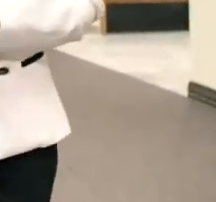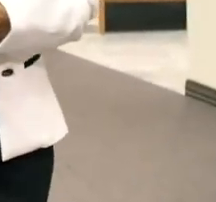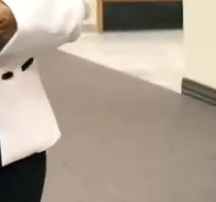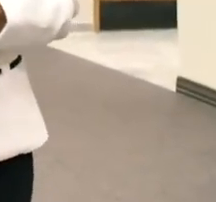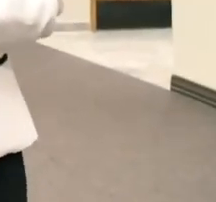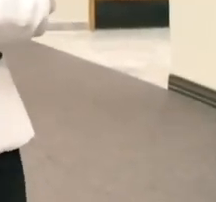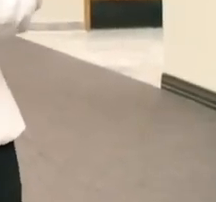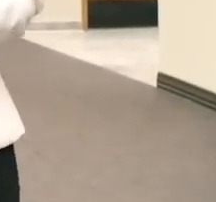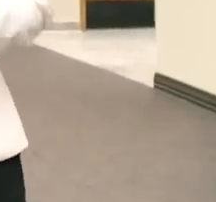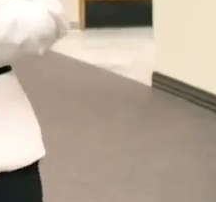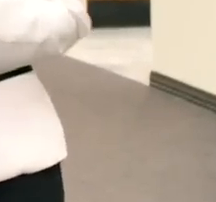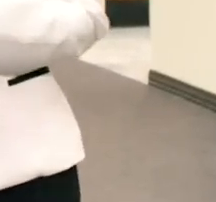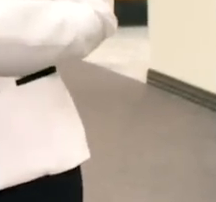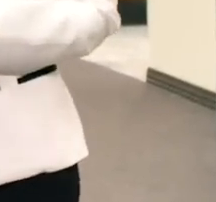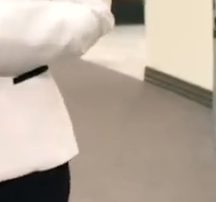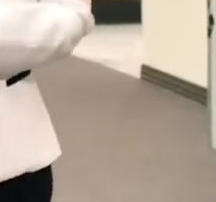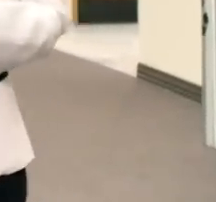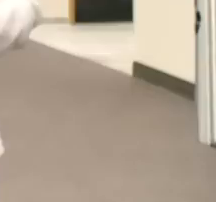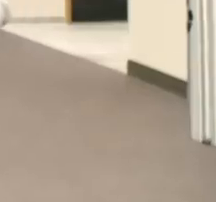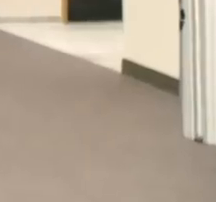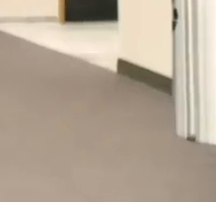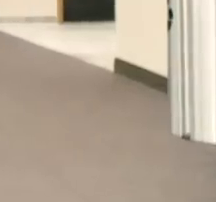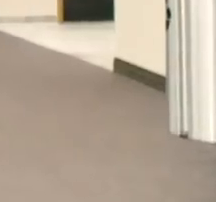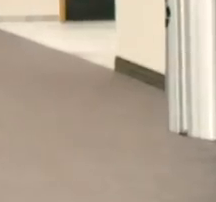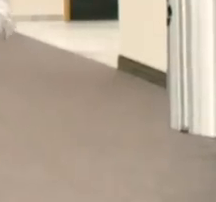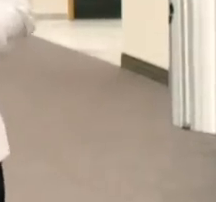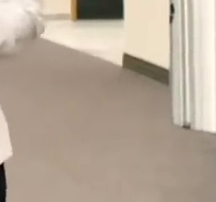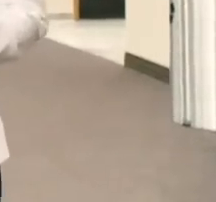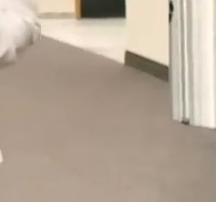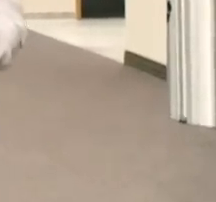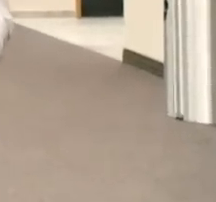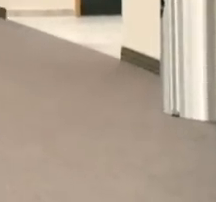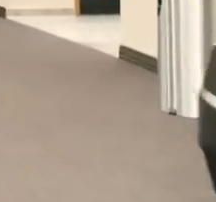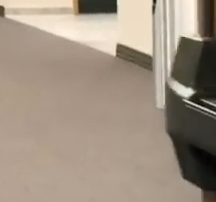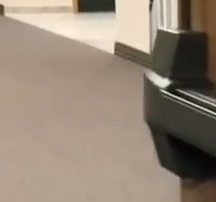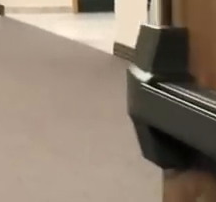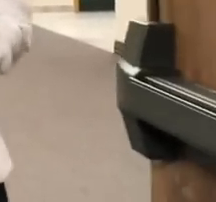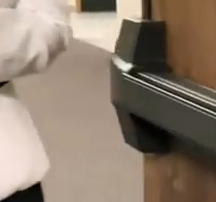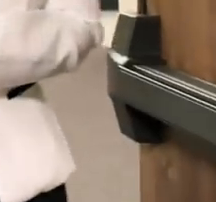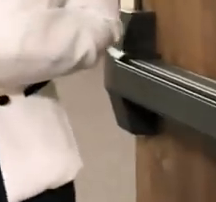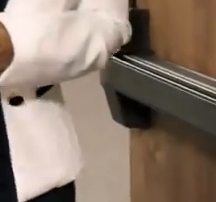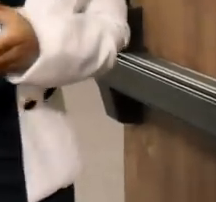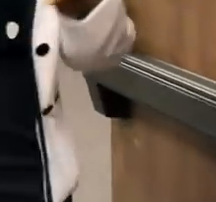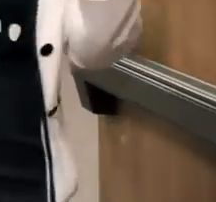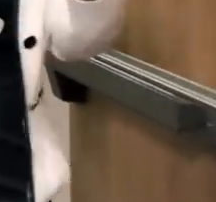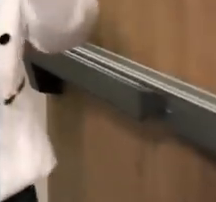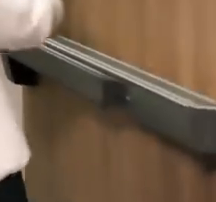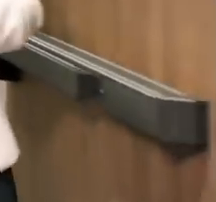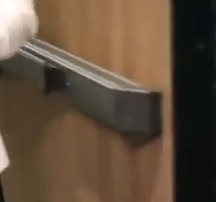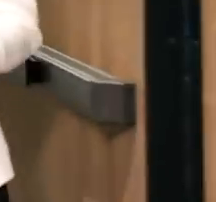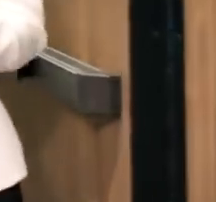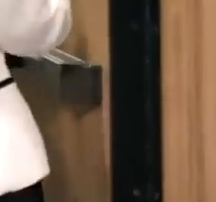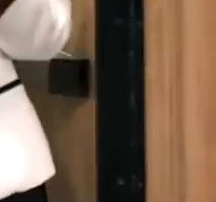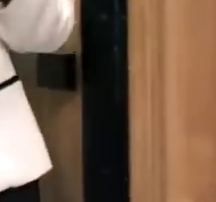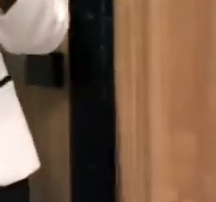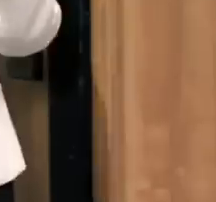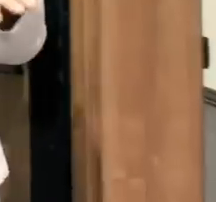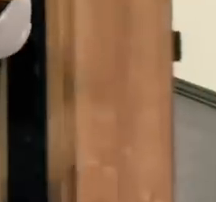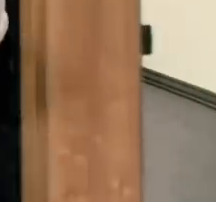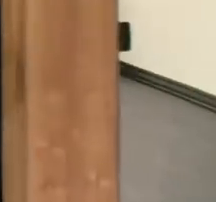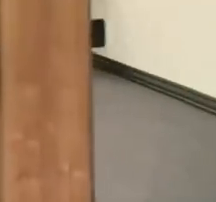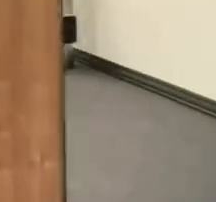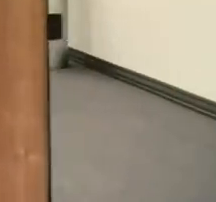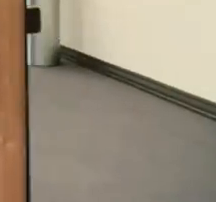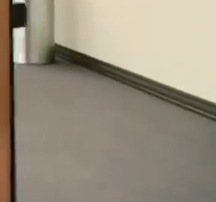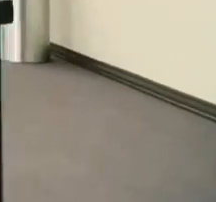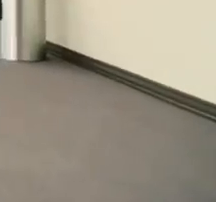Pastor Cosby's closing prayer be our family prayer for Thanksgiving food so we could just jump right into it. Okay. You get your ticket for today? Absolutely, I did. The process